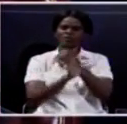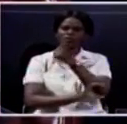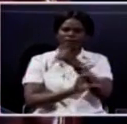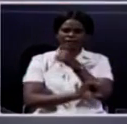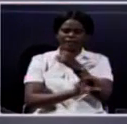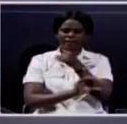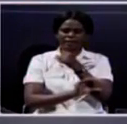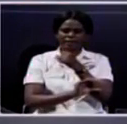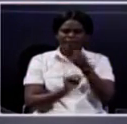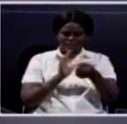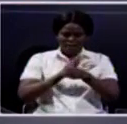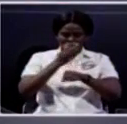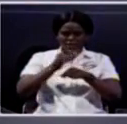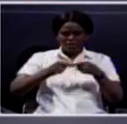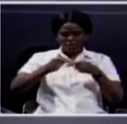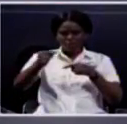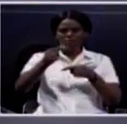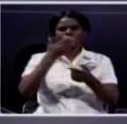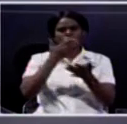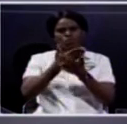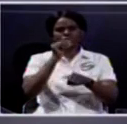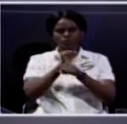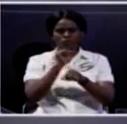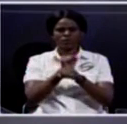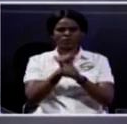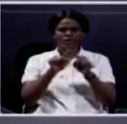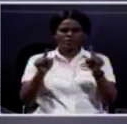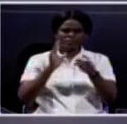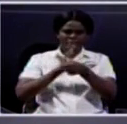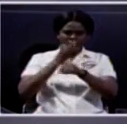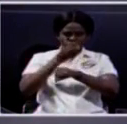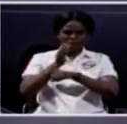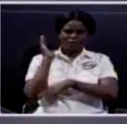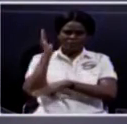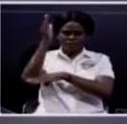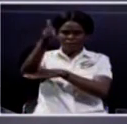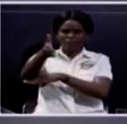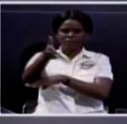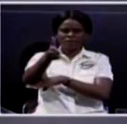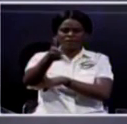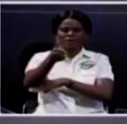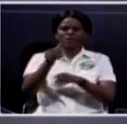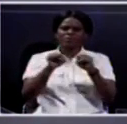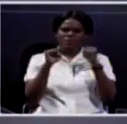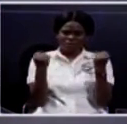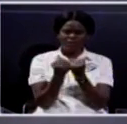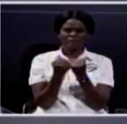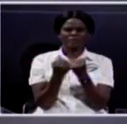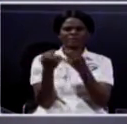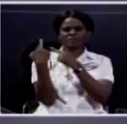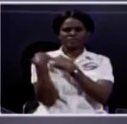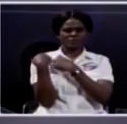towards the latter part of UNIP, well, did a good job. Yeah, did a good job. But towards the latter part, the society could not sustain the burden of providing